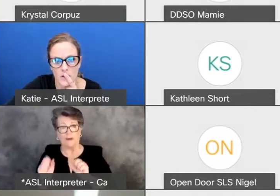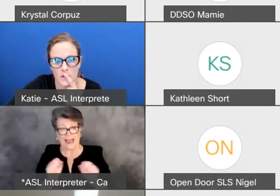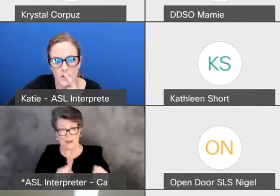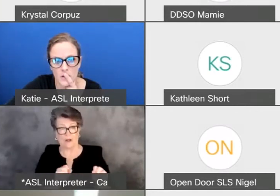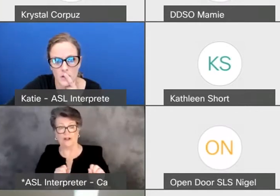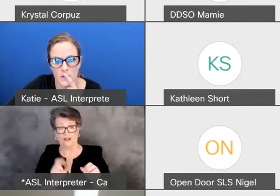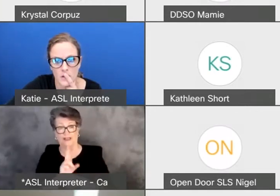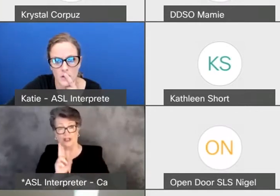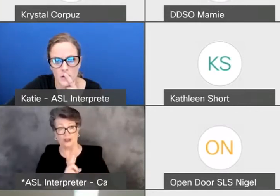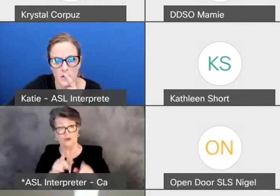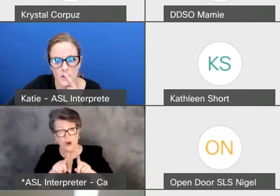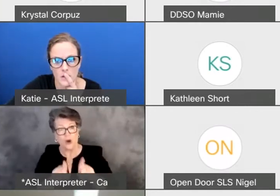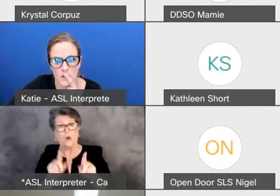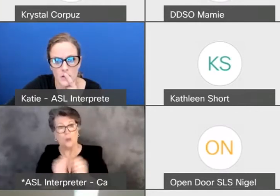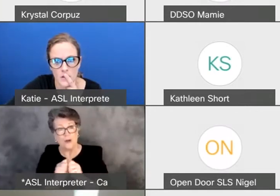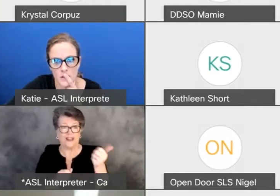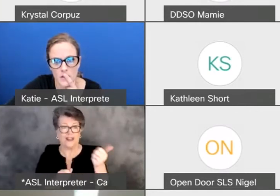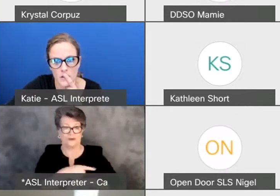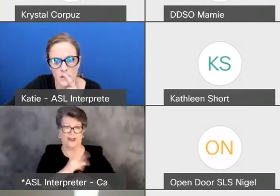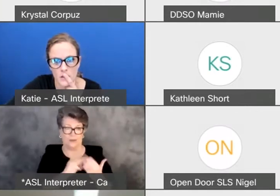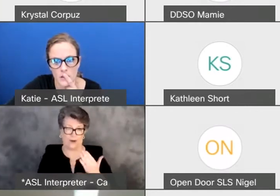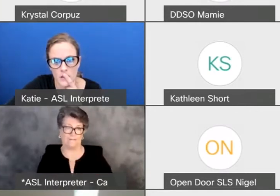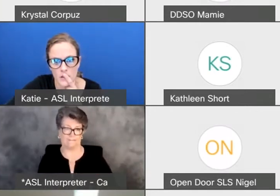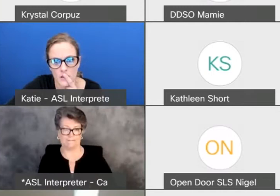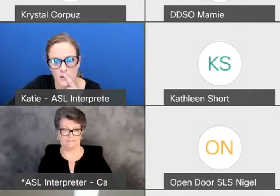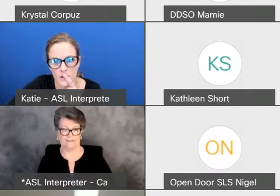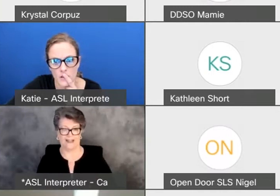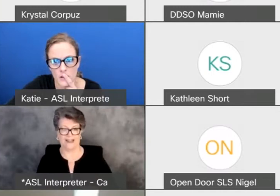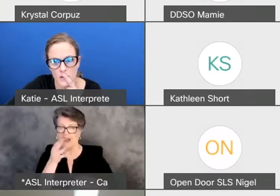be used alongside another day program.